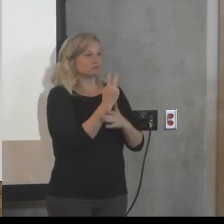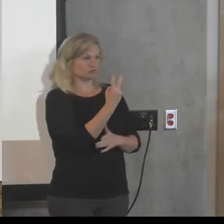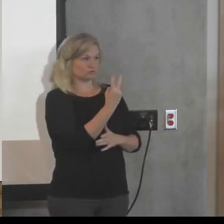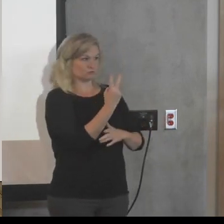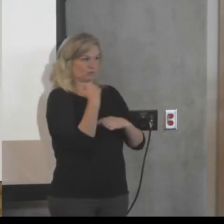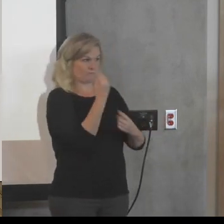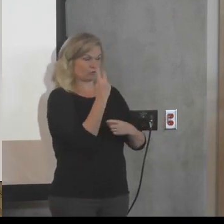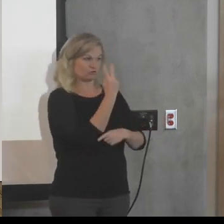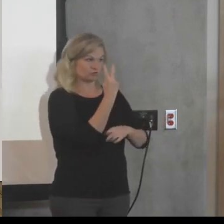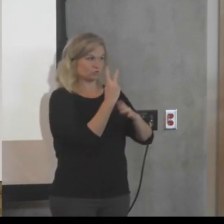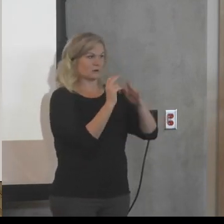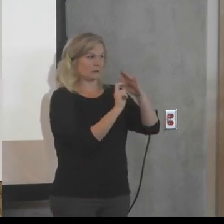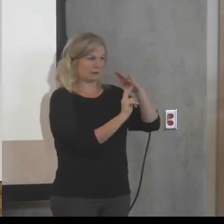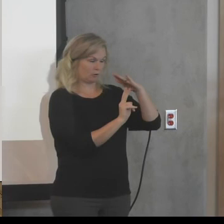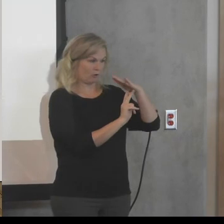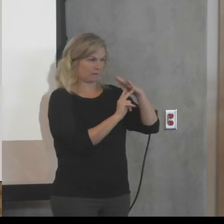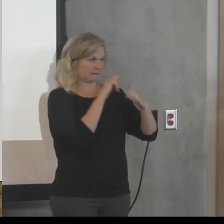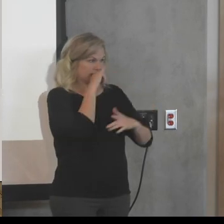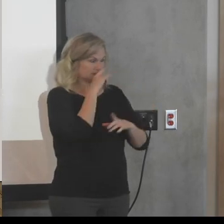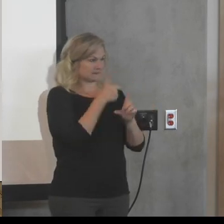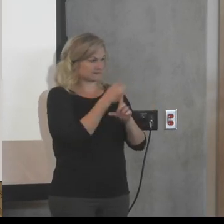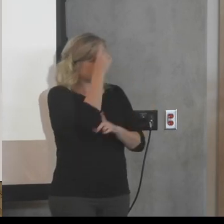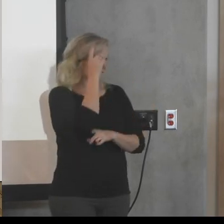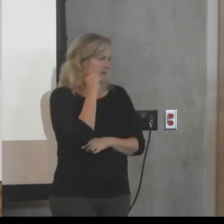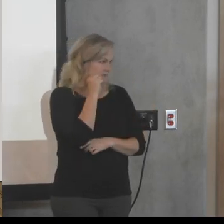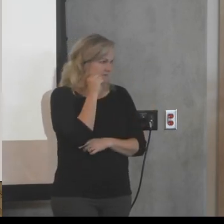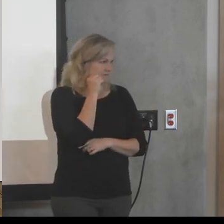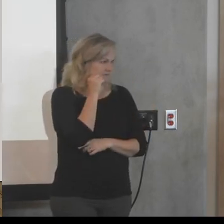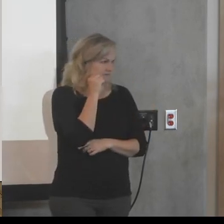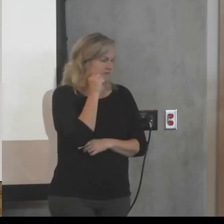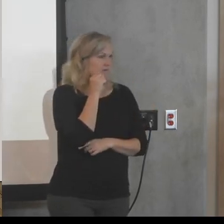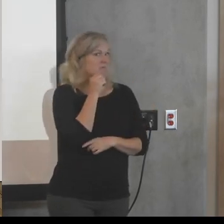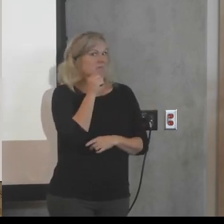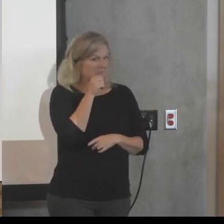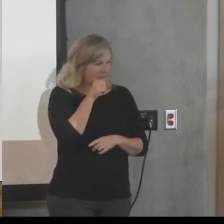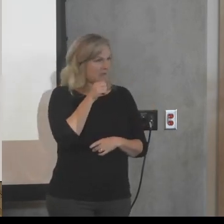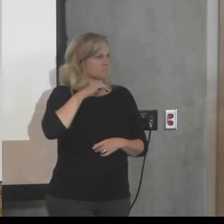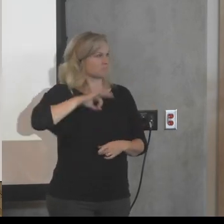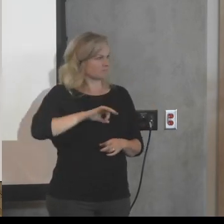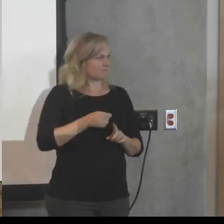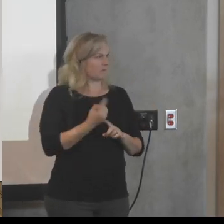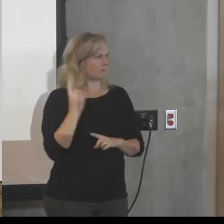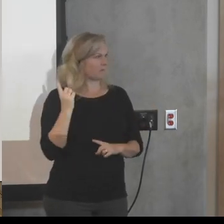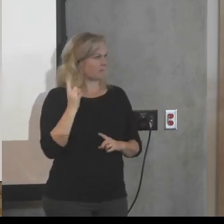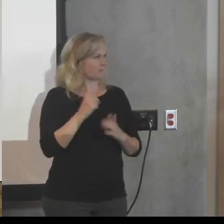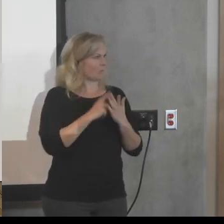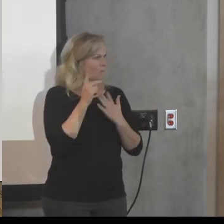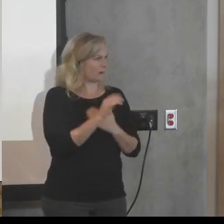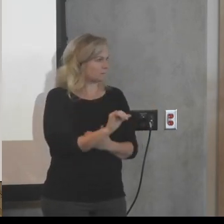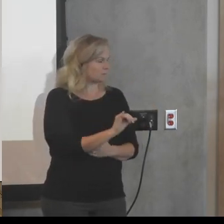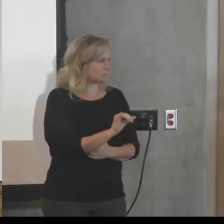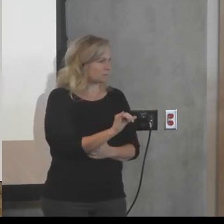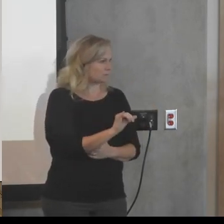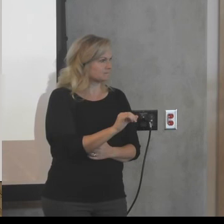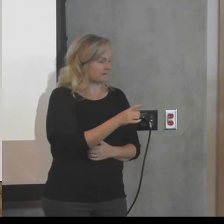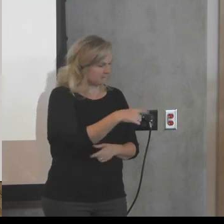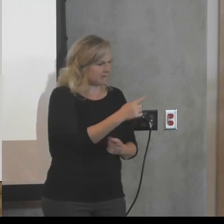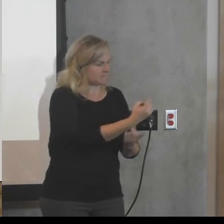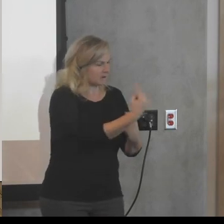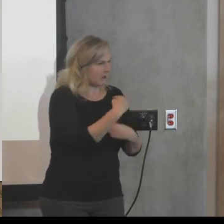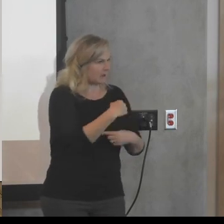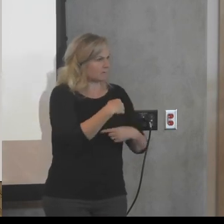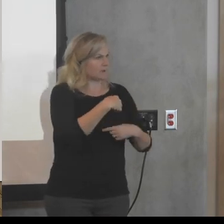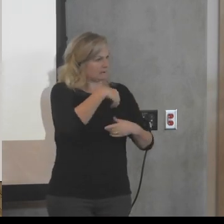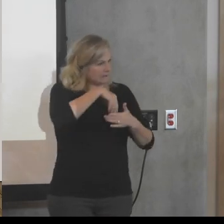and they have used it for their preschool articulation program. And they've come to school with